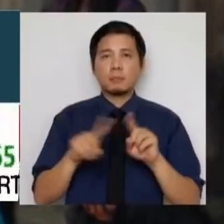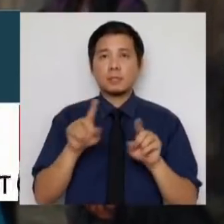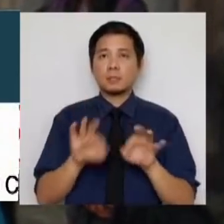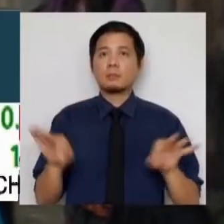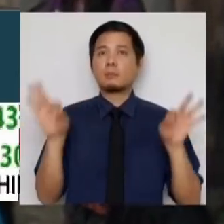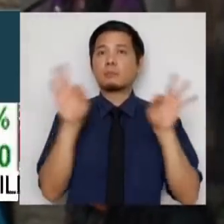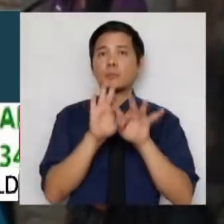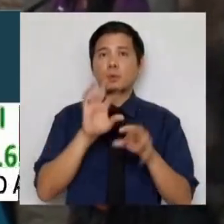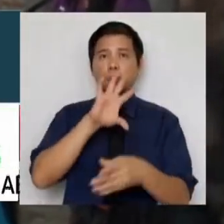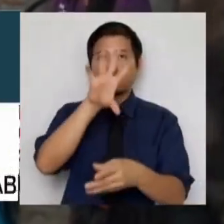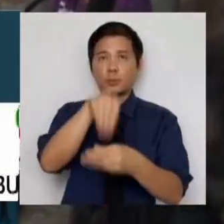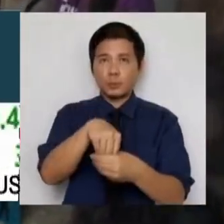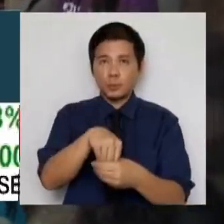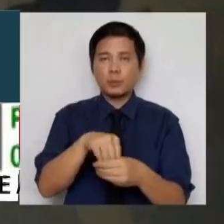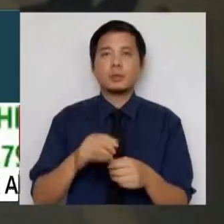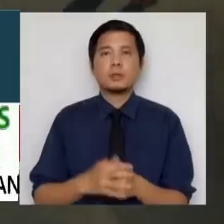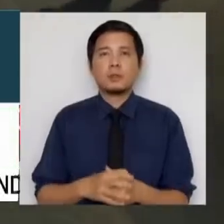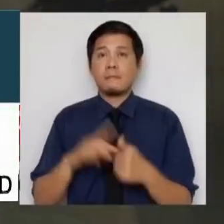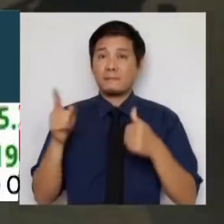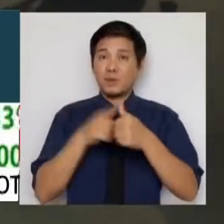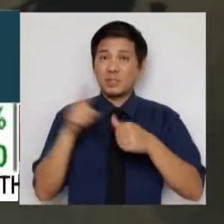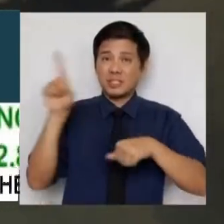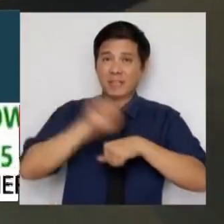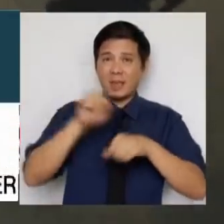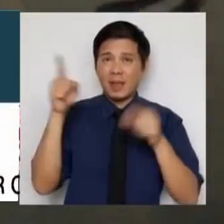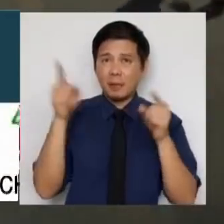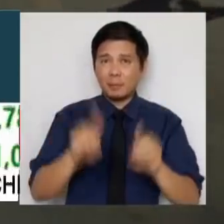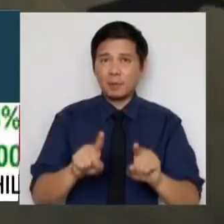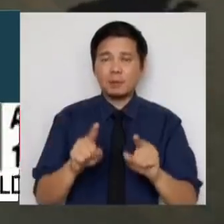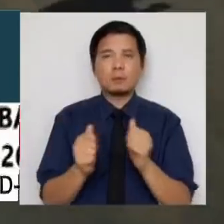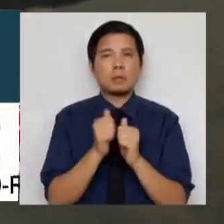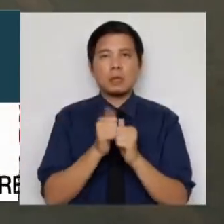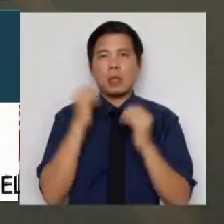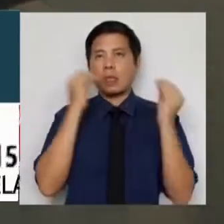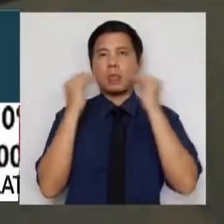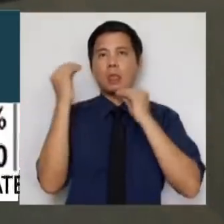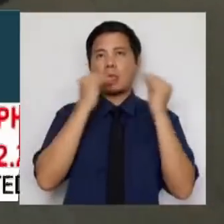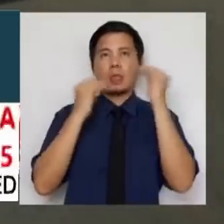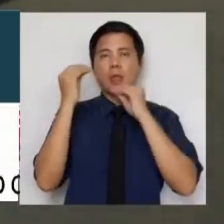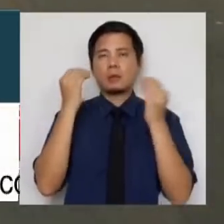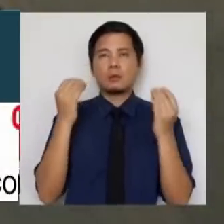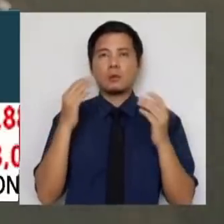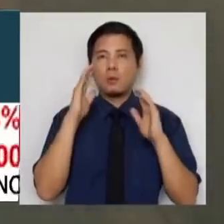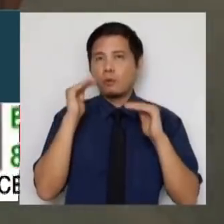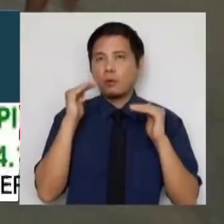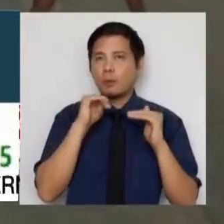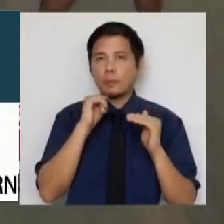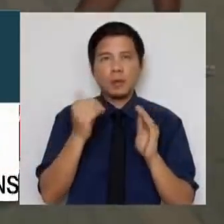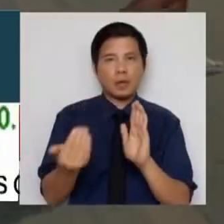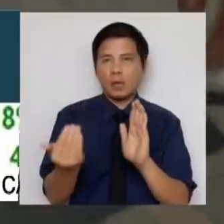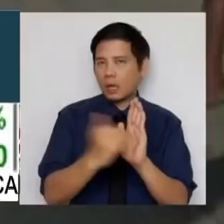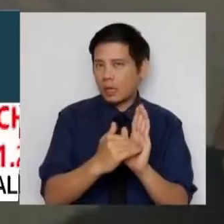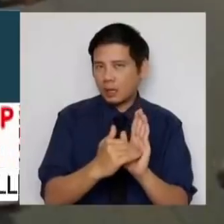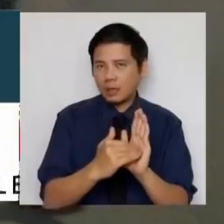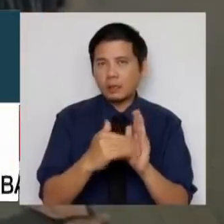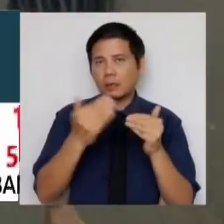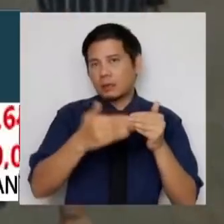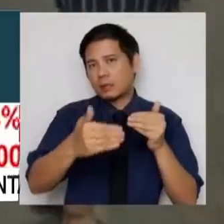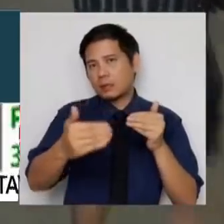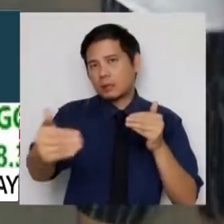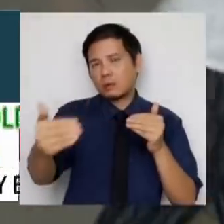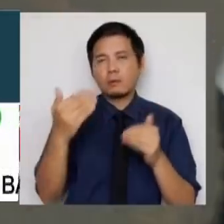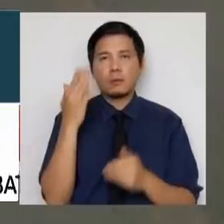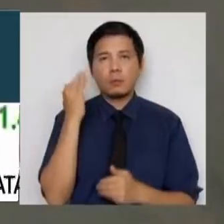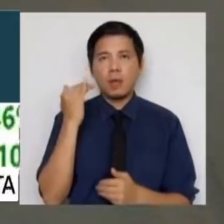We charge it to first day glitches, and hopefully these will not be repeated anymore in the succeeding days, because we are very